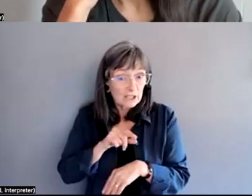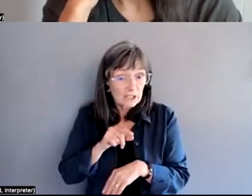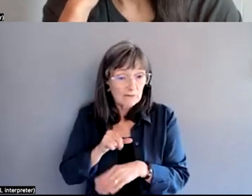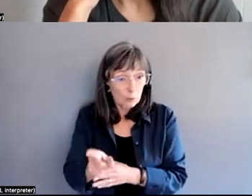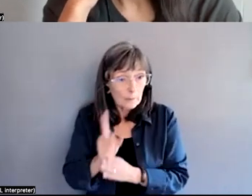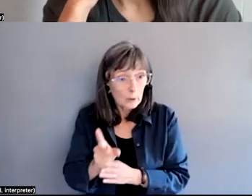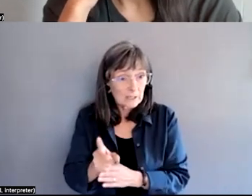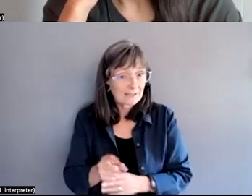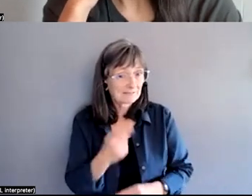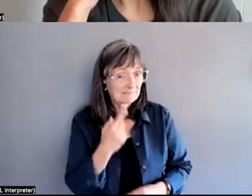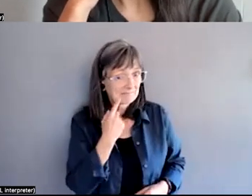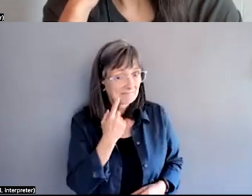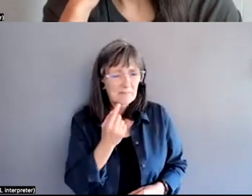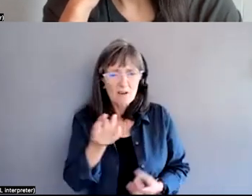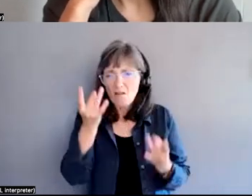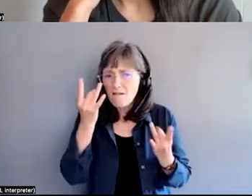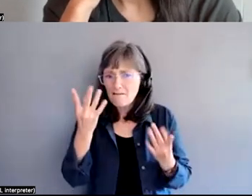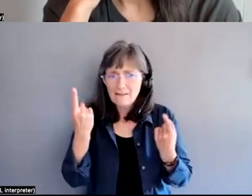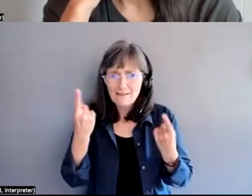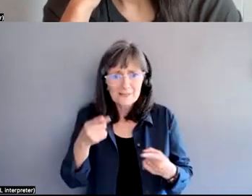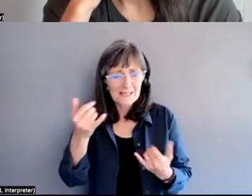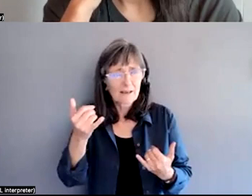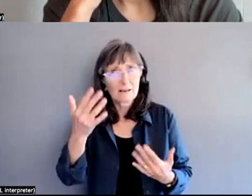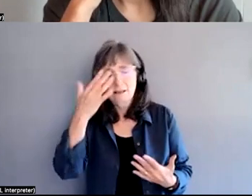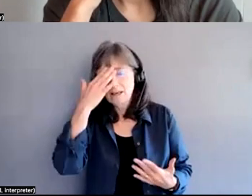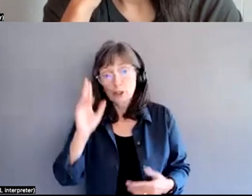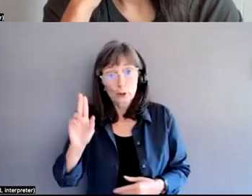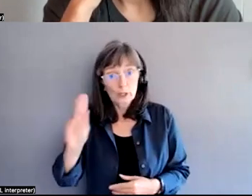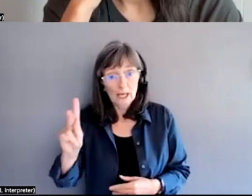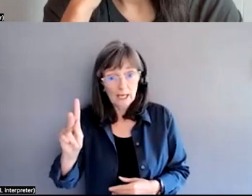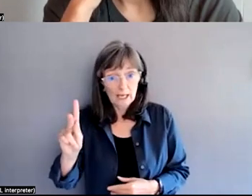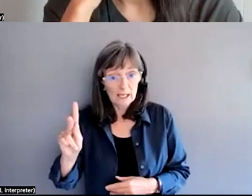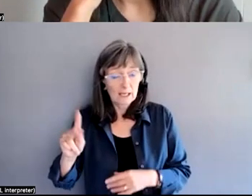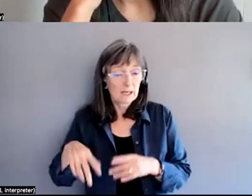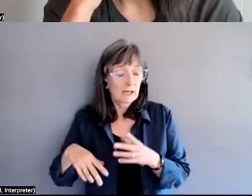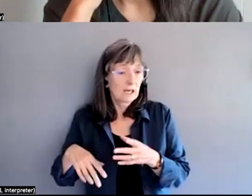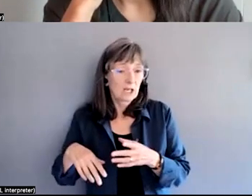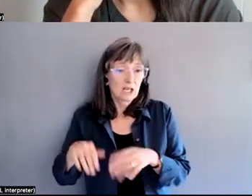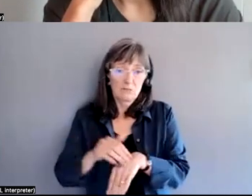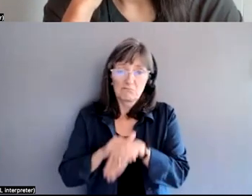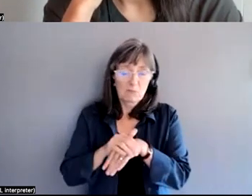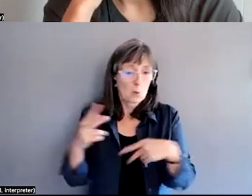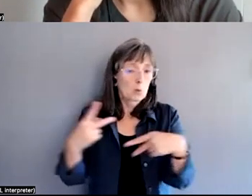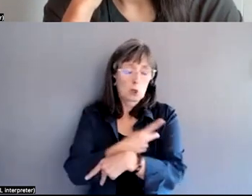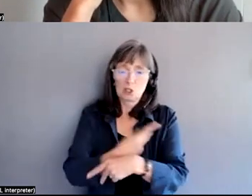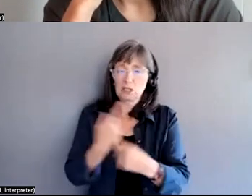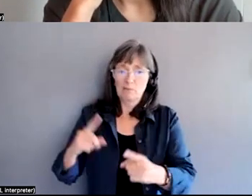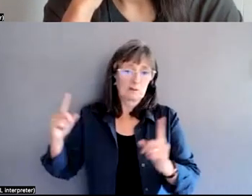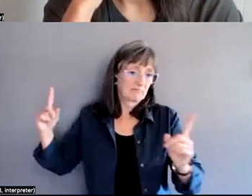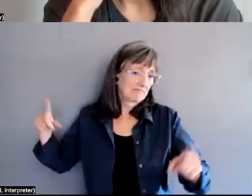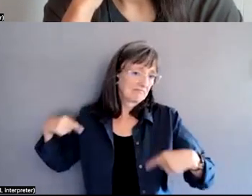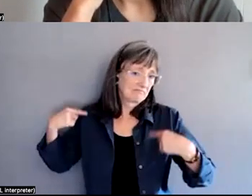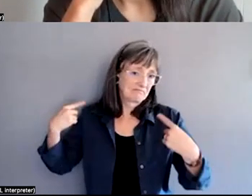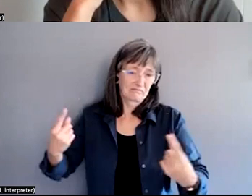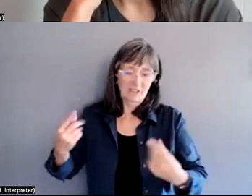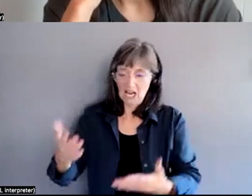there's this horrible thing that's happened in the UK. And I would say it's the worst thing that ever happened. Don't at me. I don't